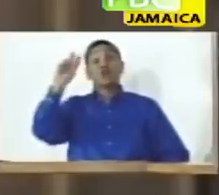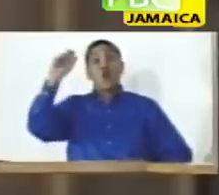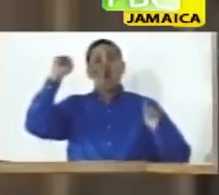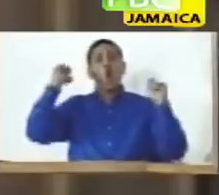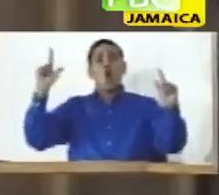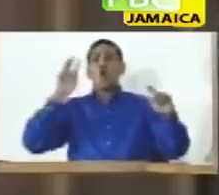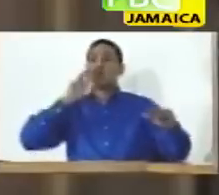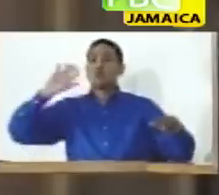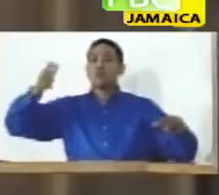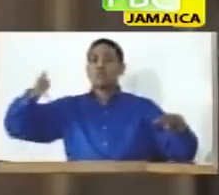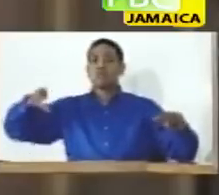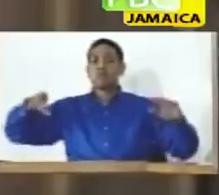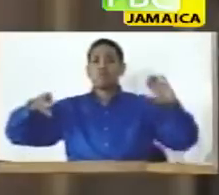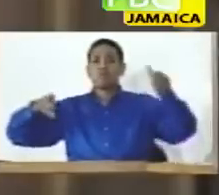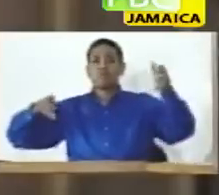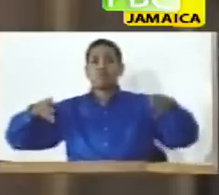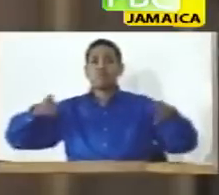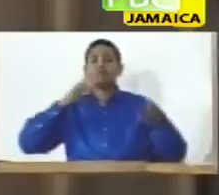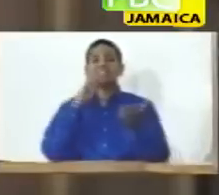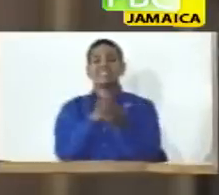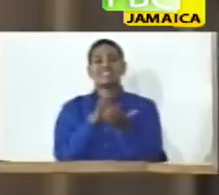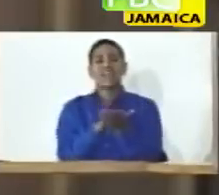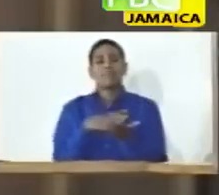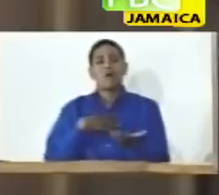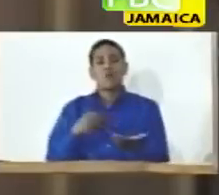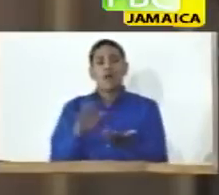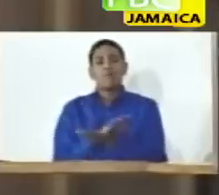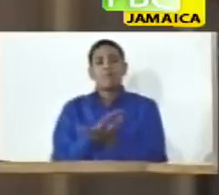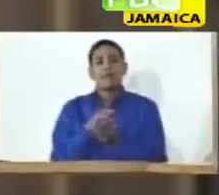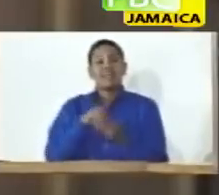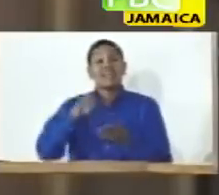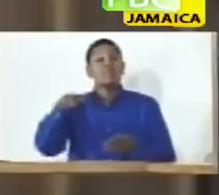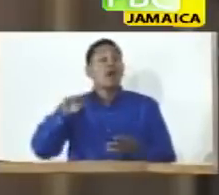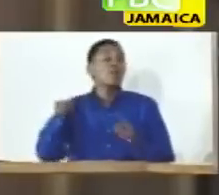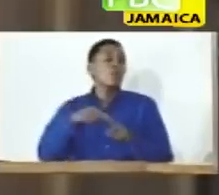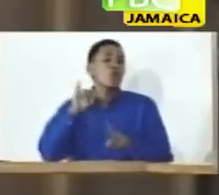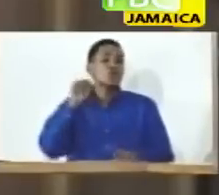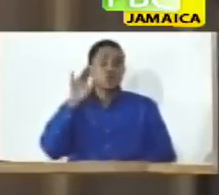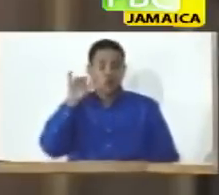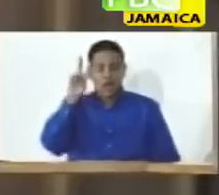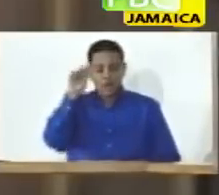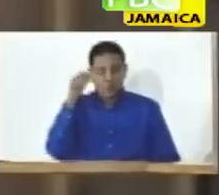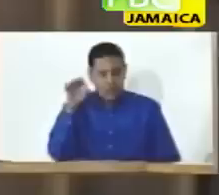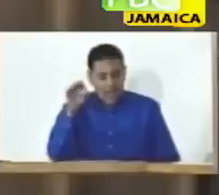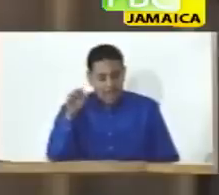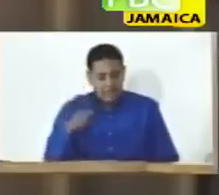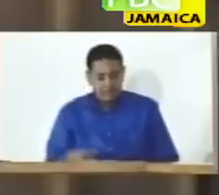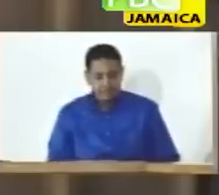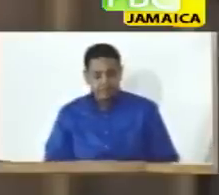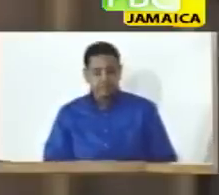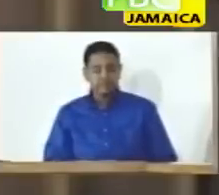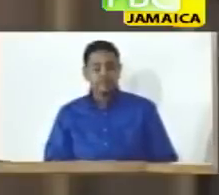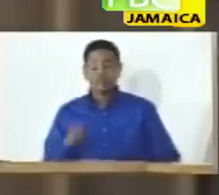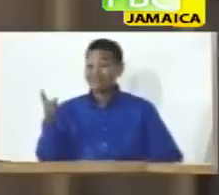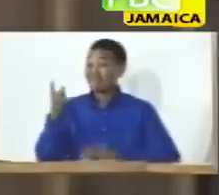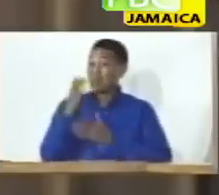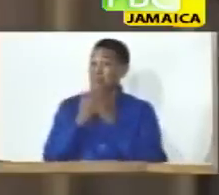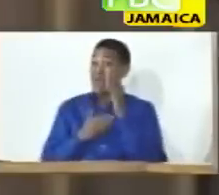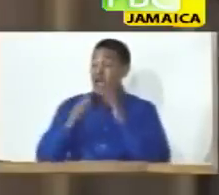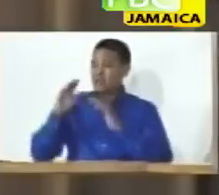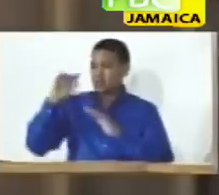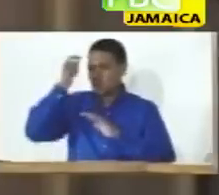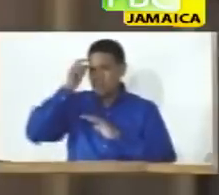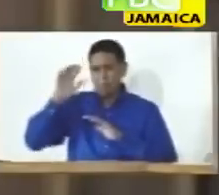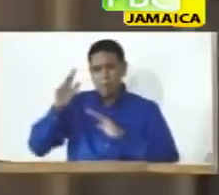was tabled as a white paper in the Houses of Parliament in July 2019. As part of